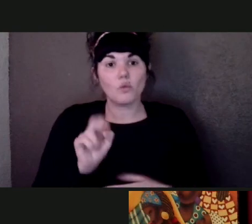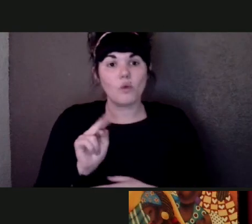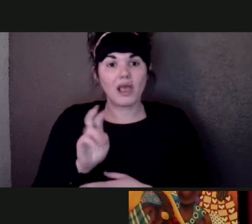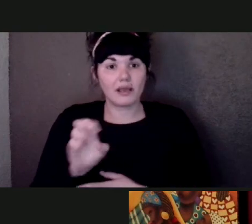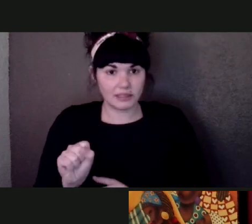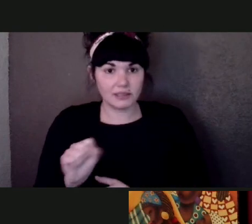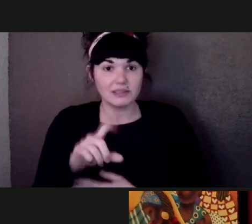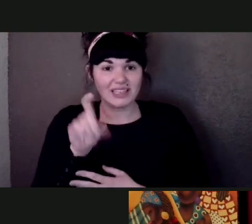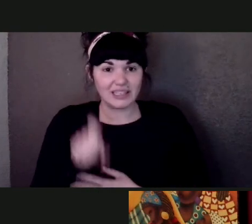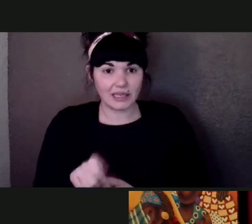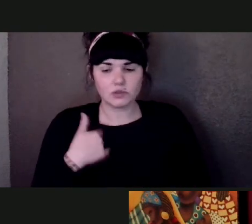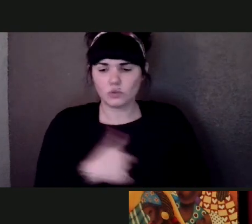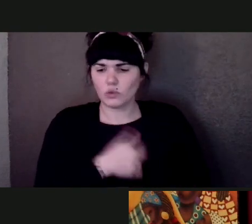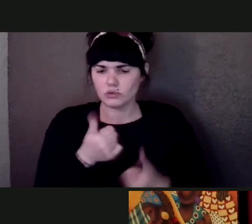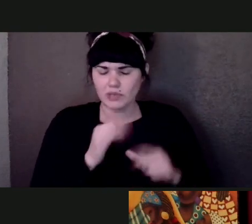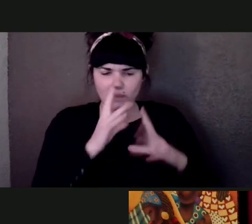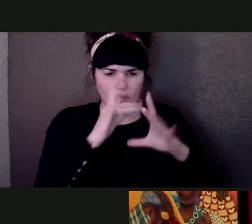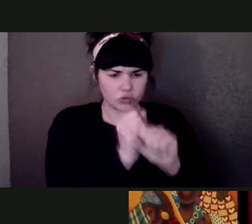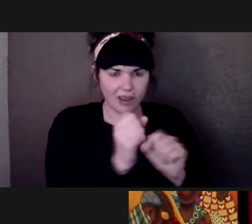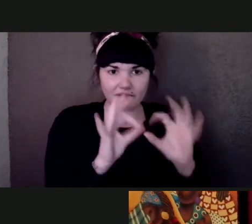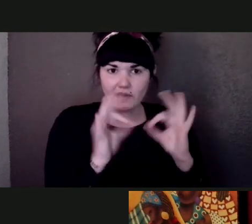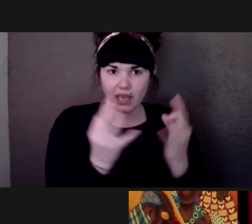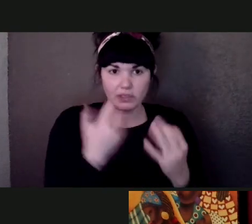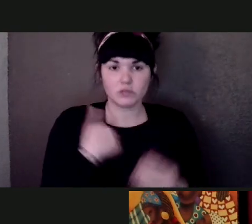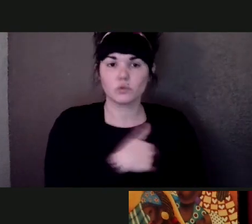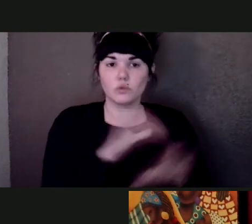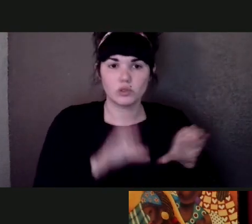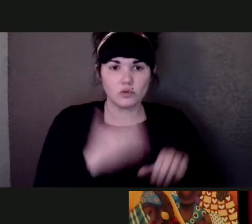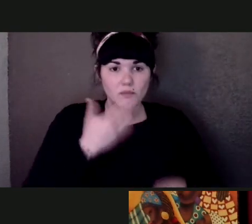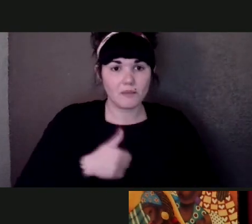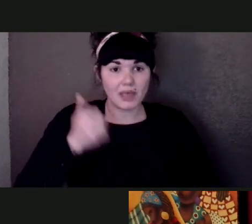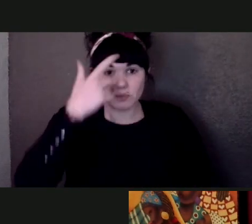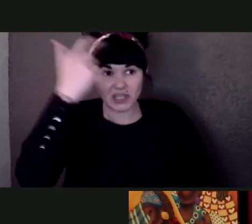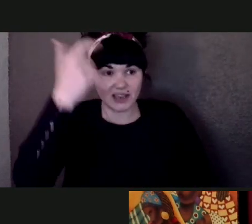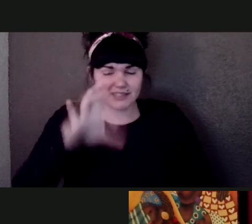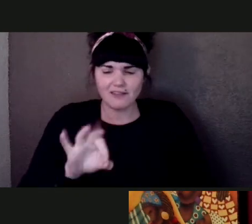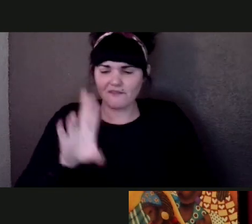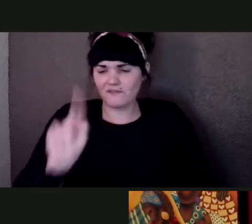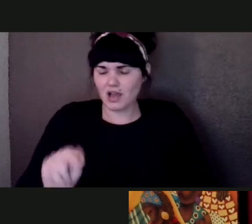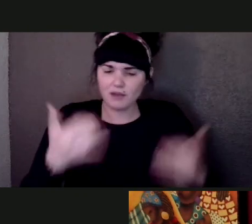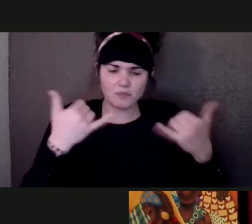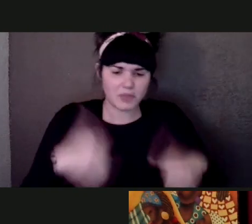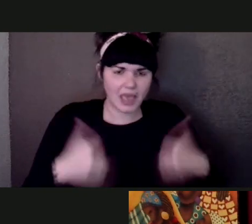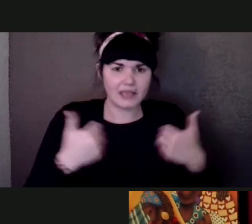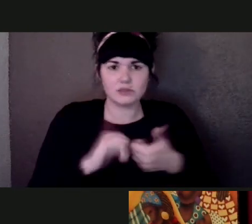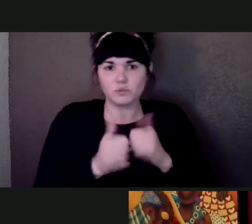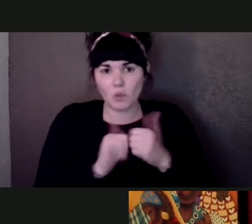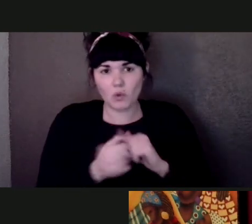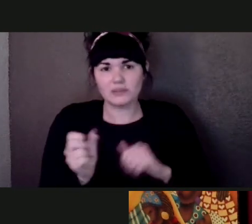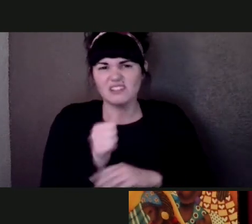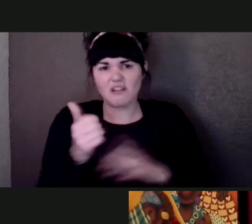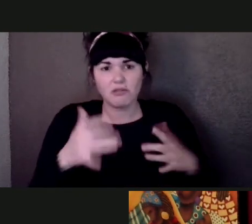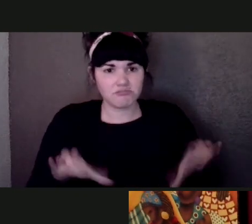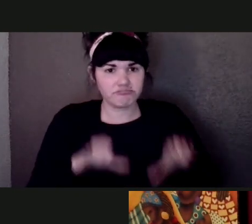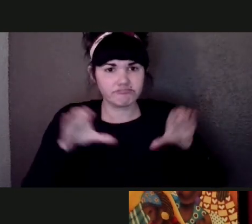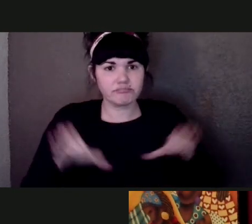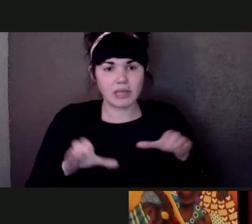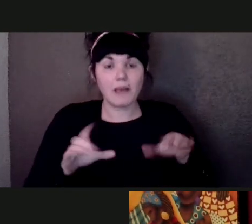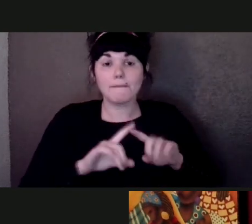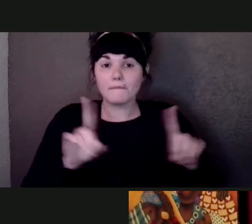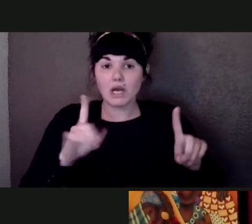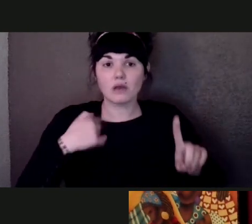that's attract families because of the fun that comes with play and sports and youth enrichment activities. But we are dedicated